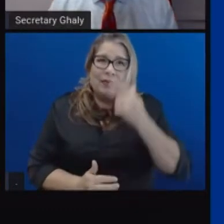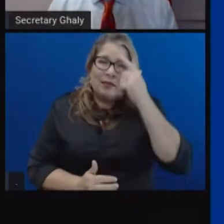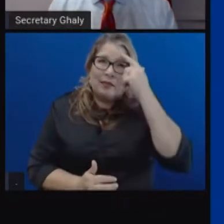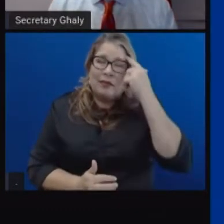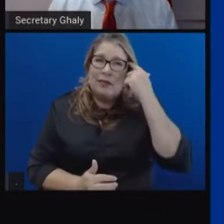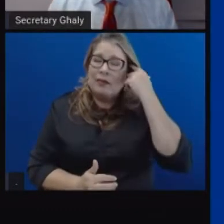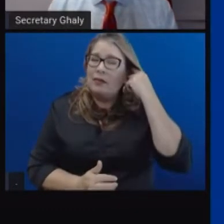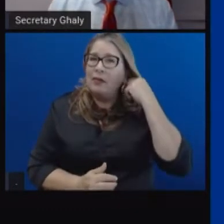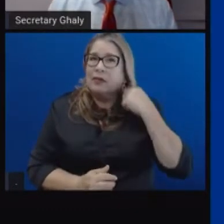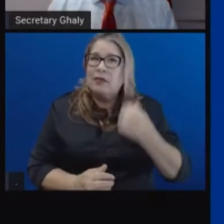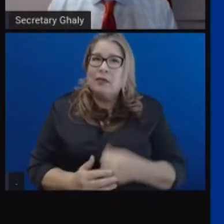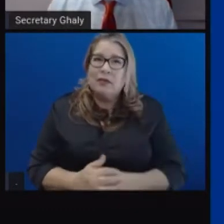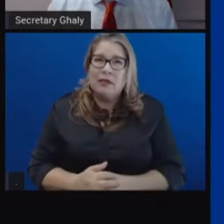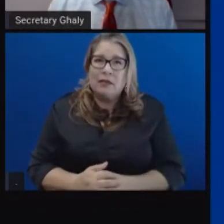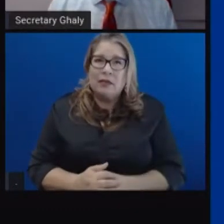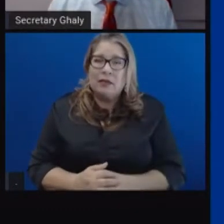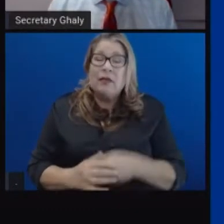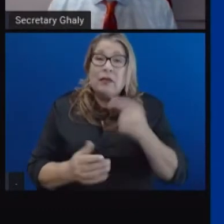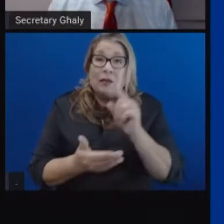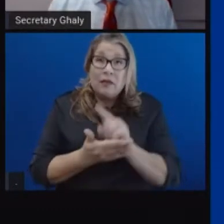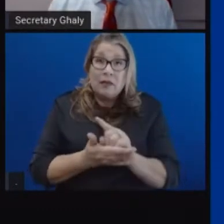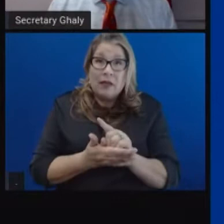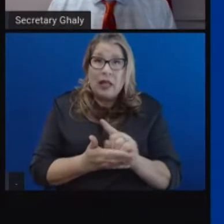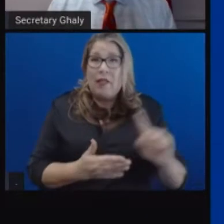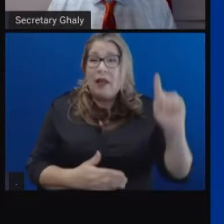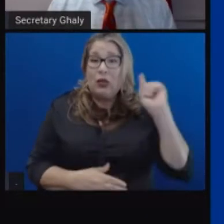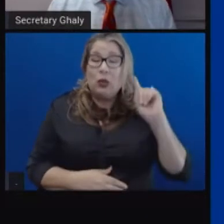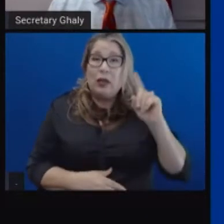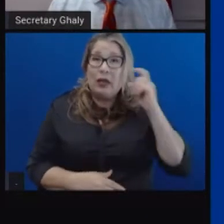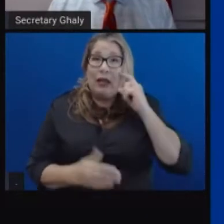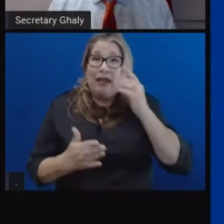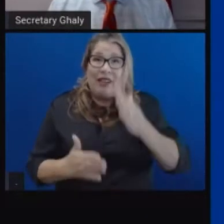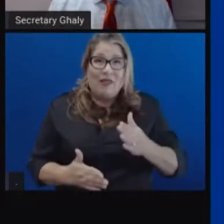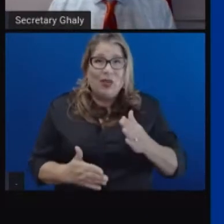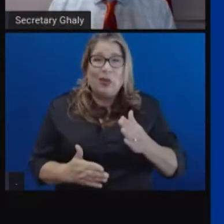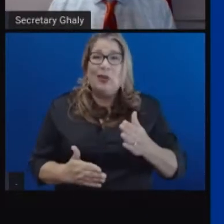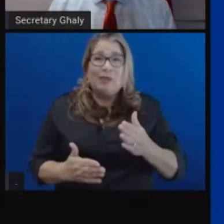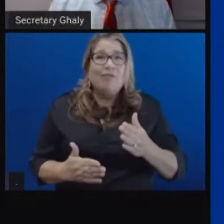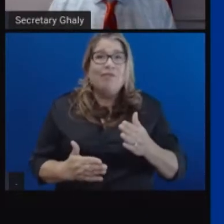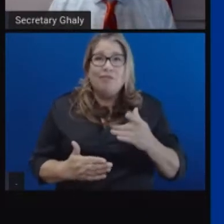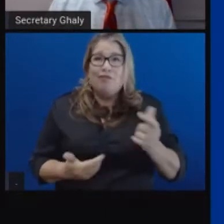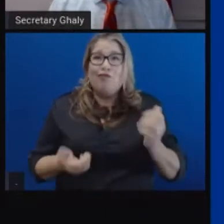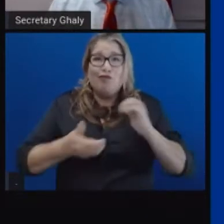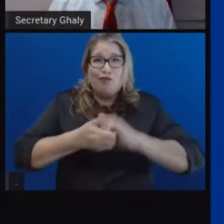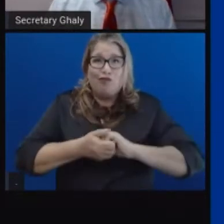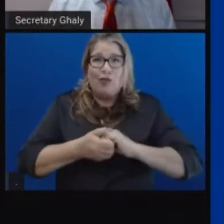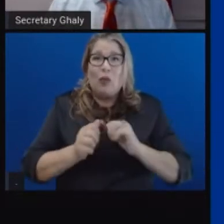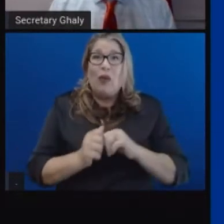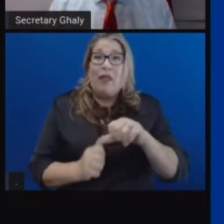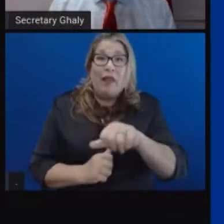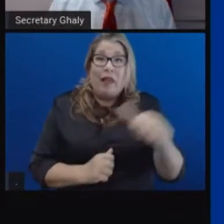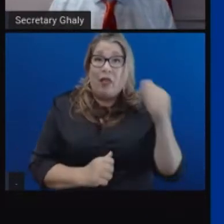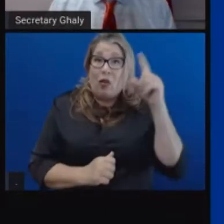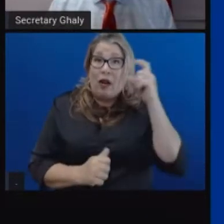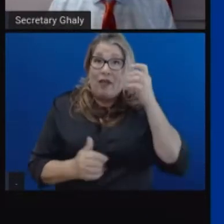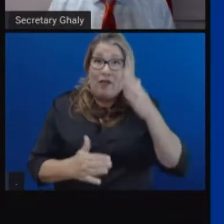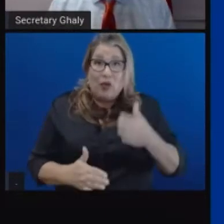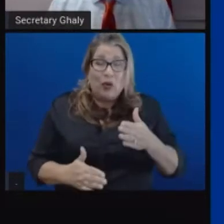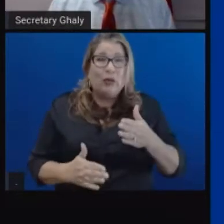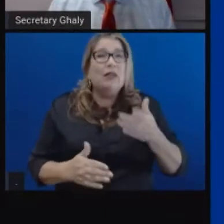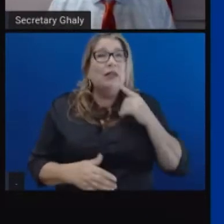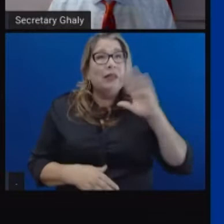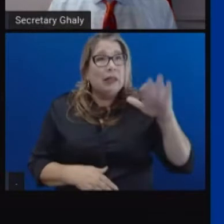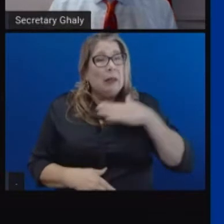So last week, the governor asked, in a bold way, joined a few other governors to ask the federal government to release